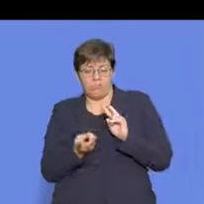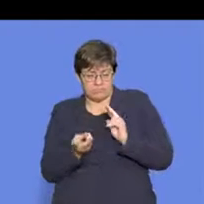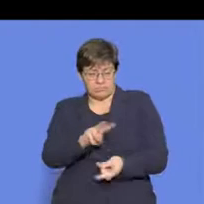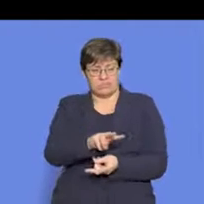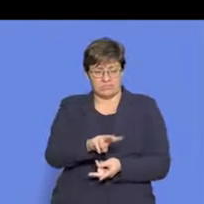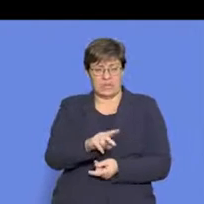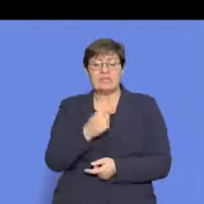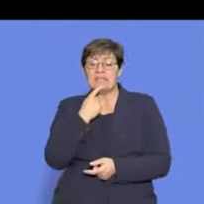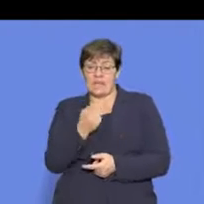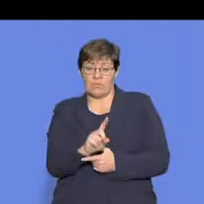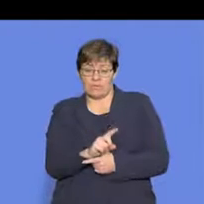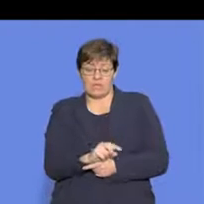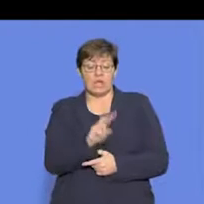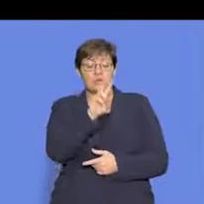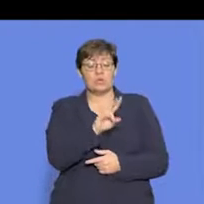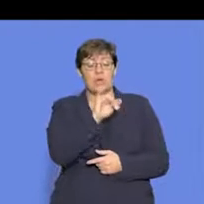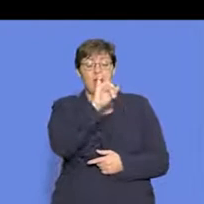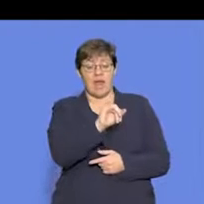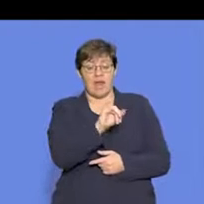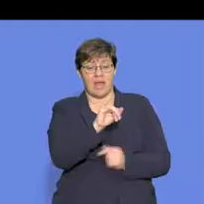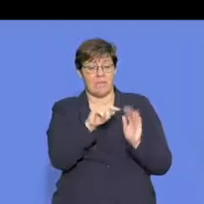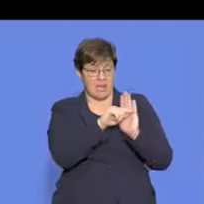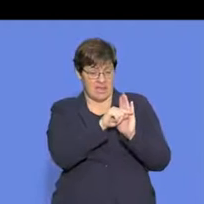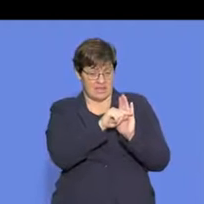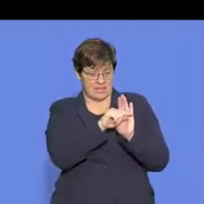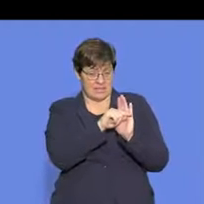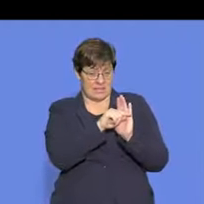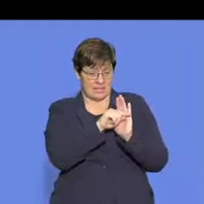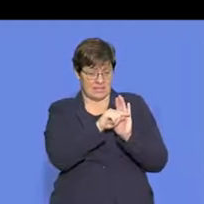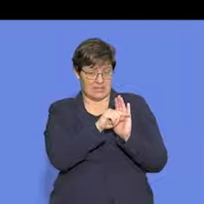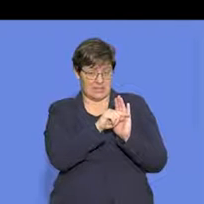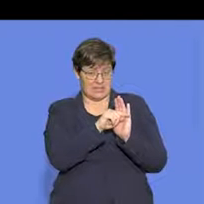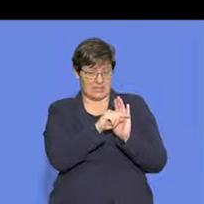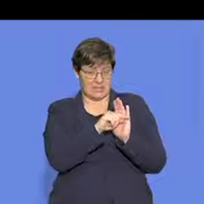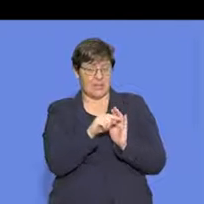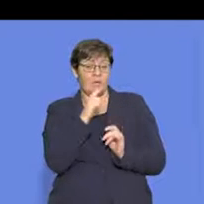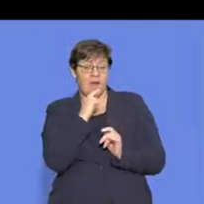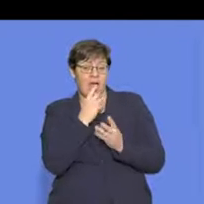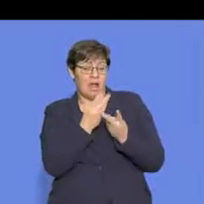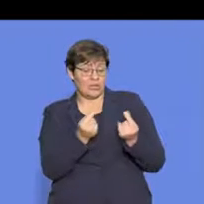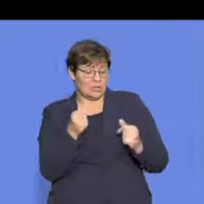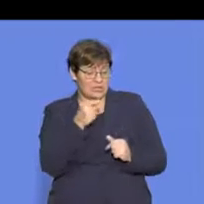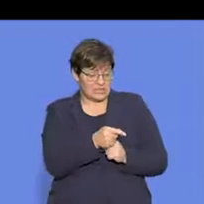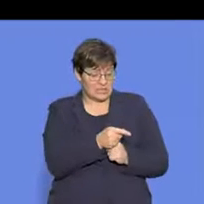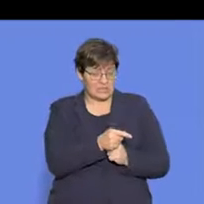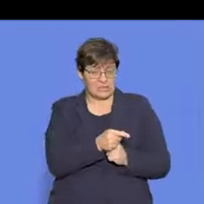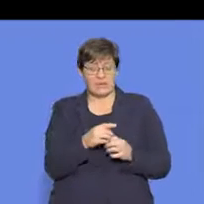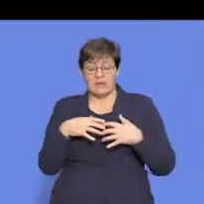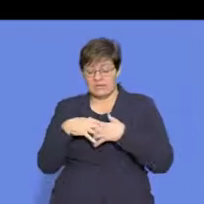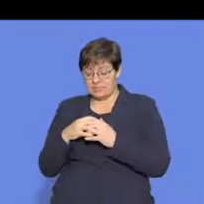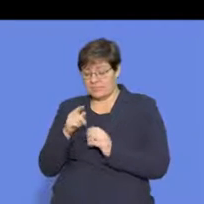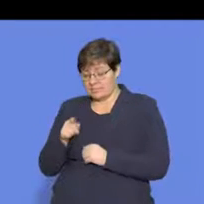equation and turn it around and say that it goes 2I minus, which is an aqueous